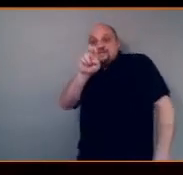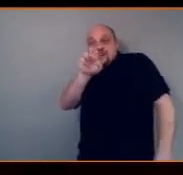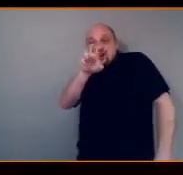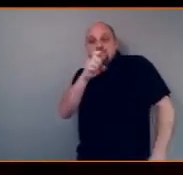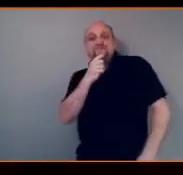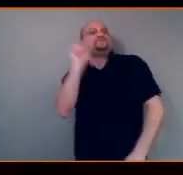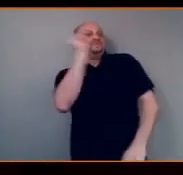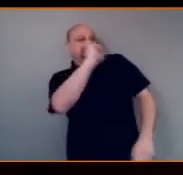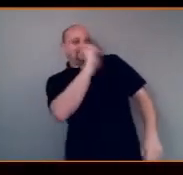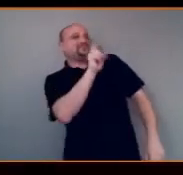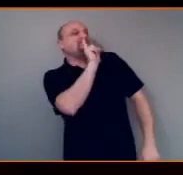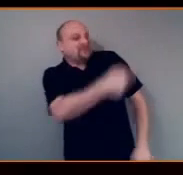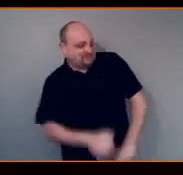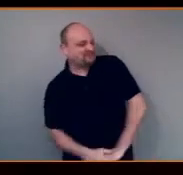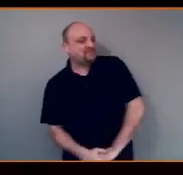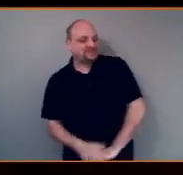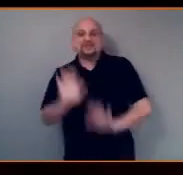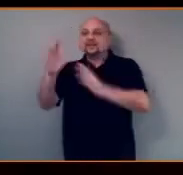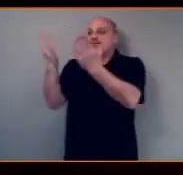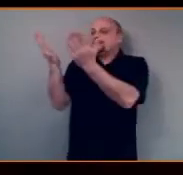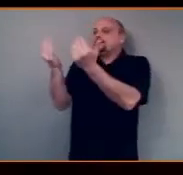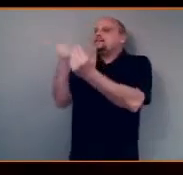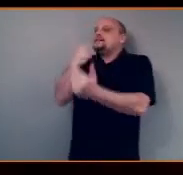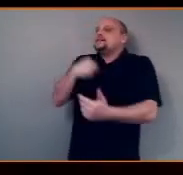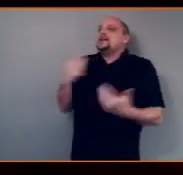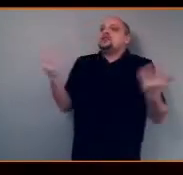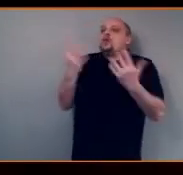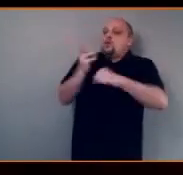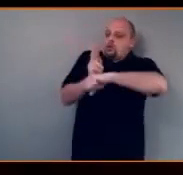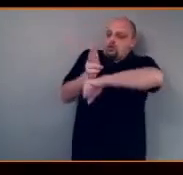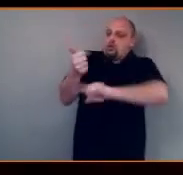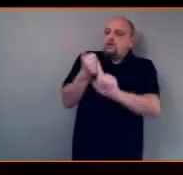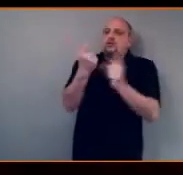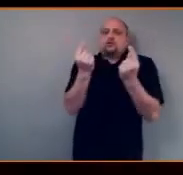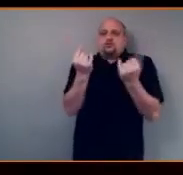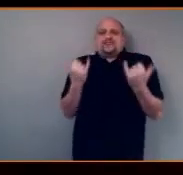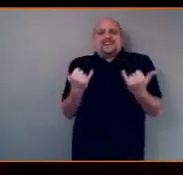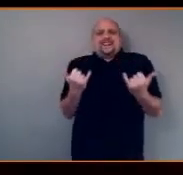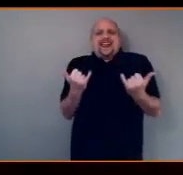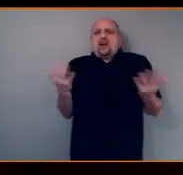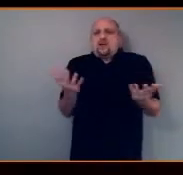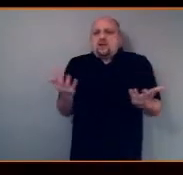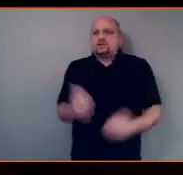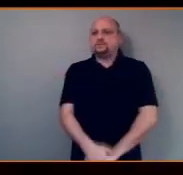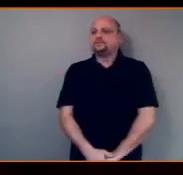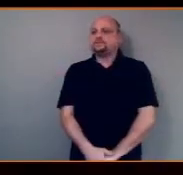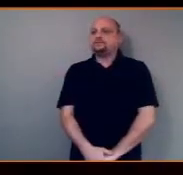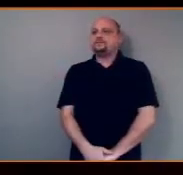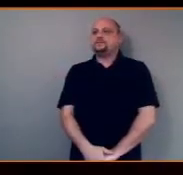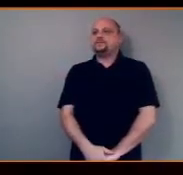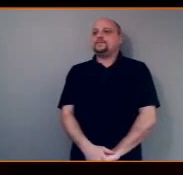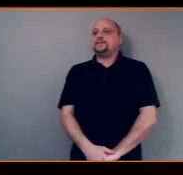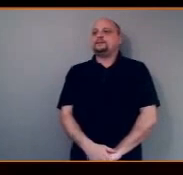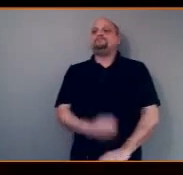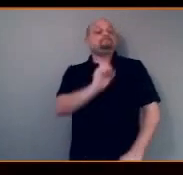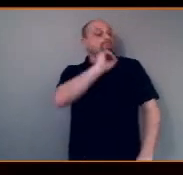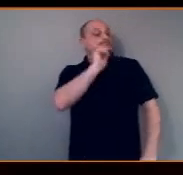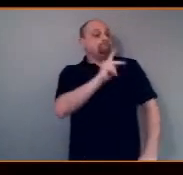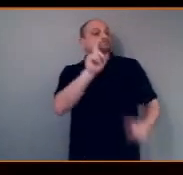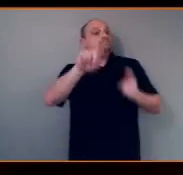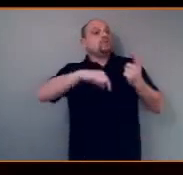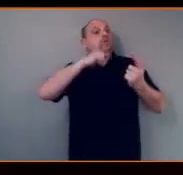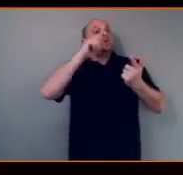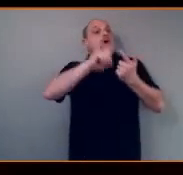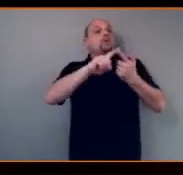So, Gregorio, can you tell us, what is the rover doing right now? Yes, I can do that. So when you go through a long